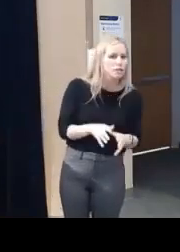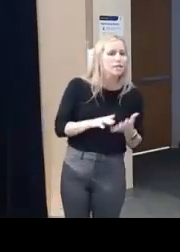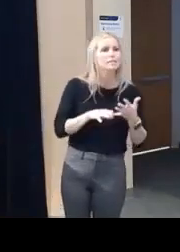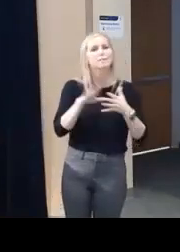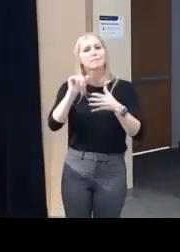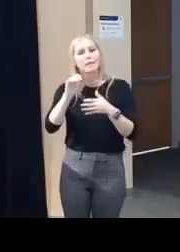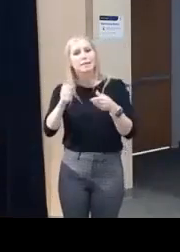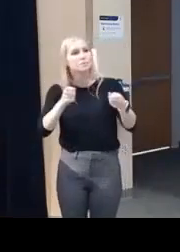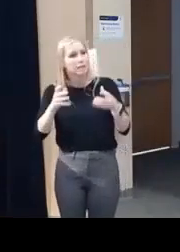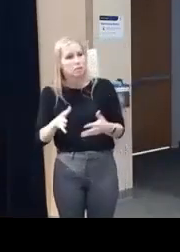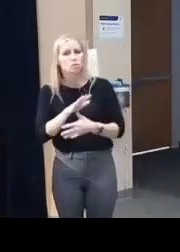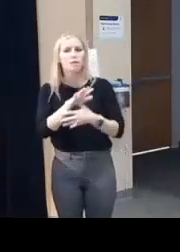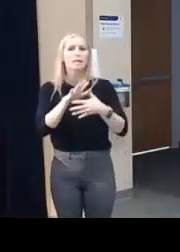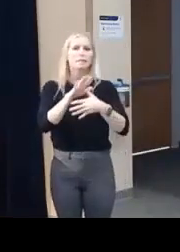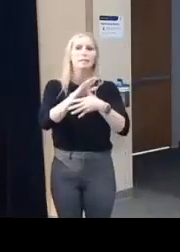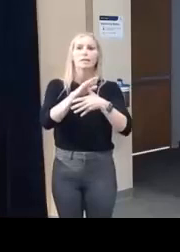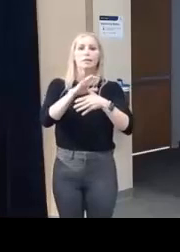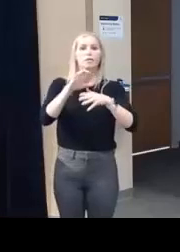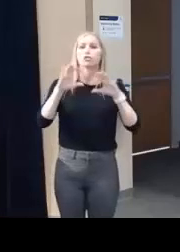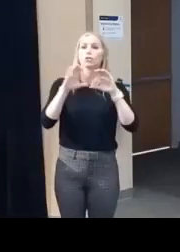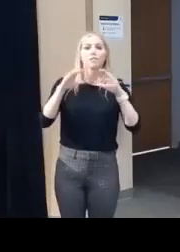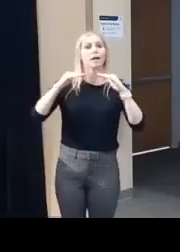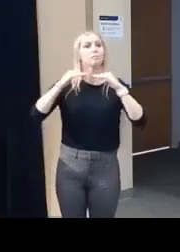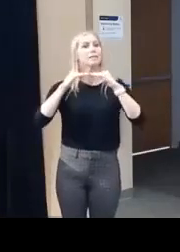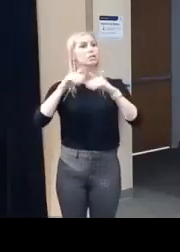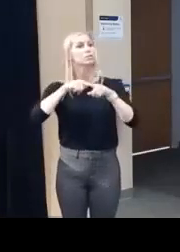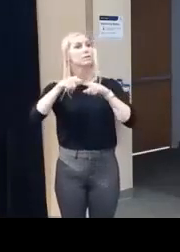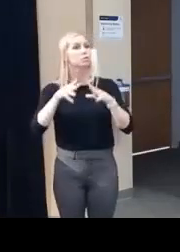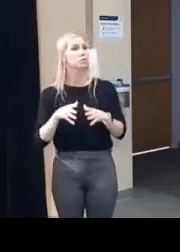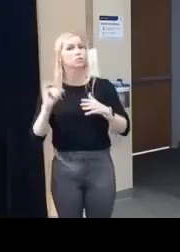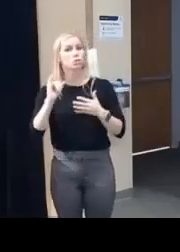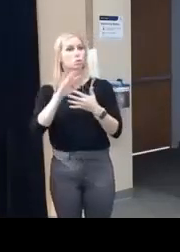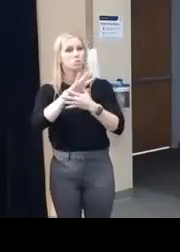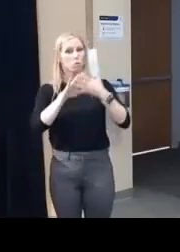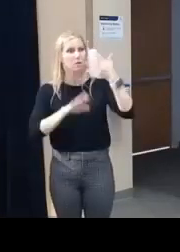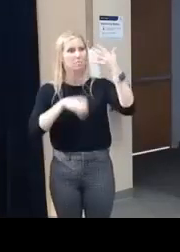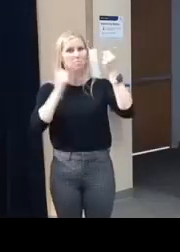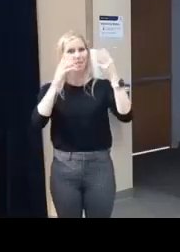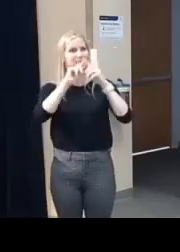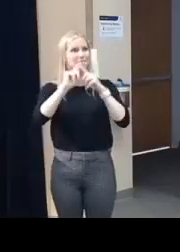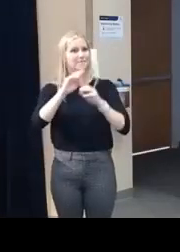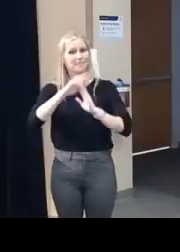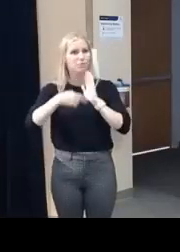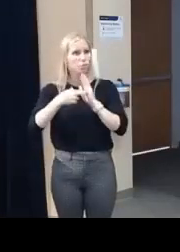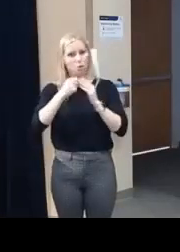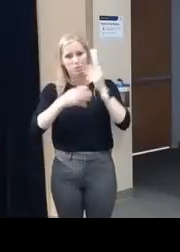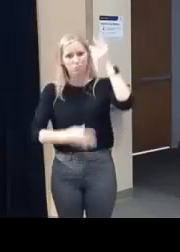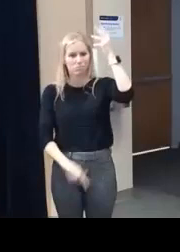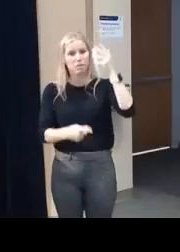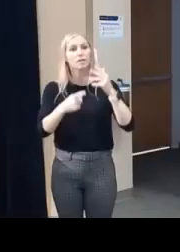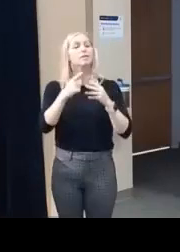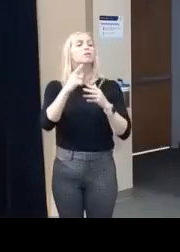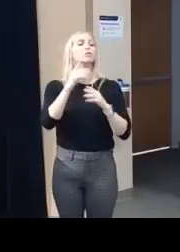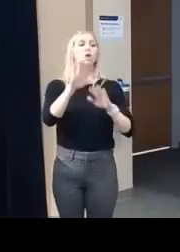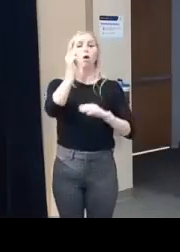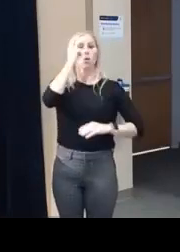case management, certified peer specialists as well. And our clinical experiences will be